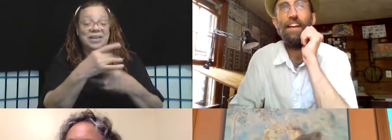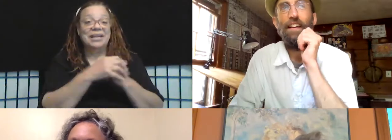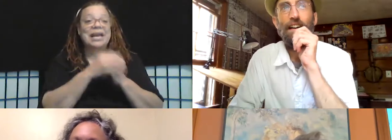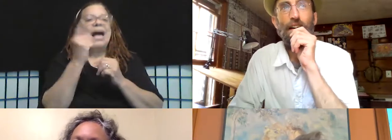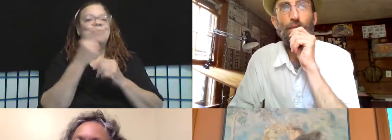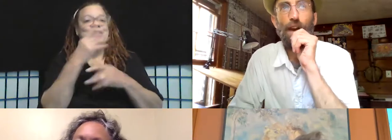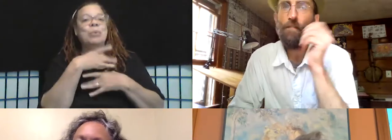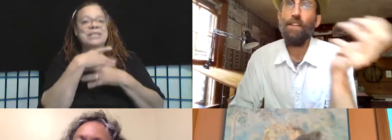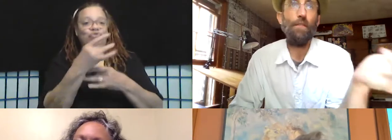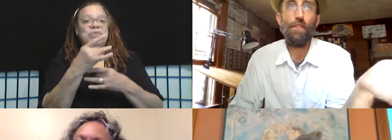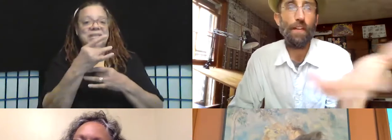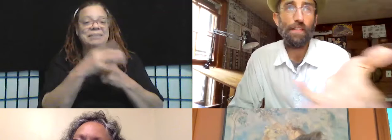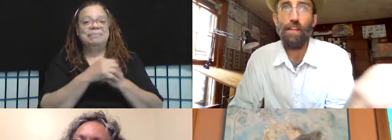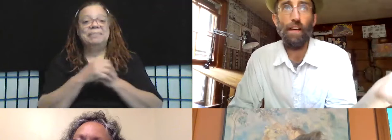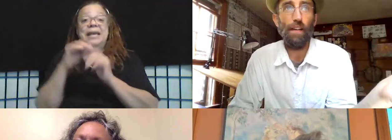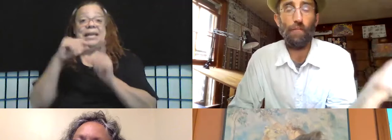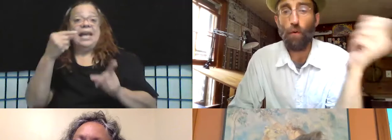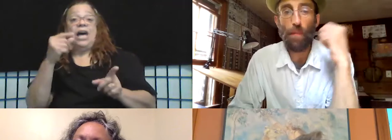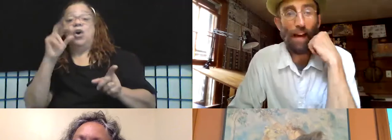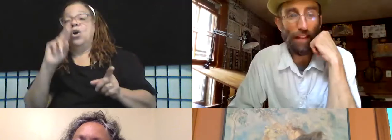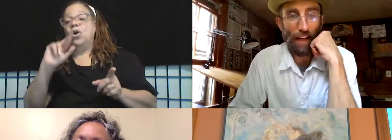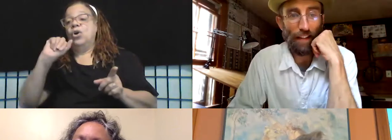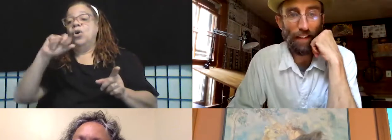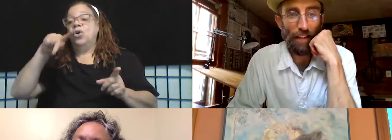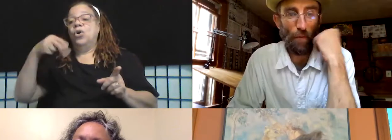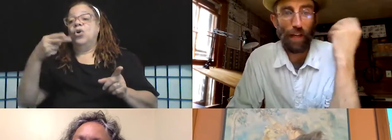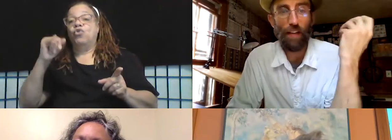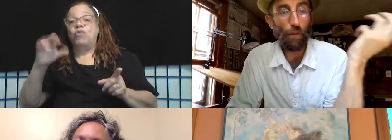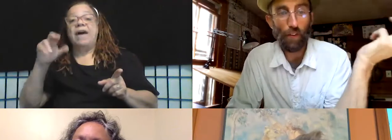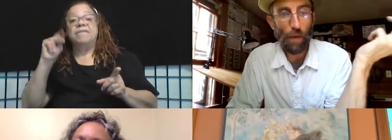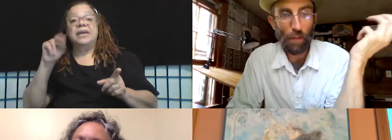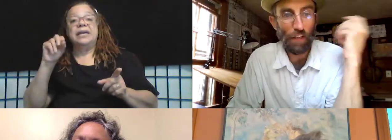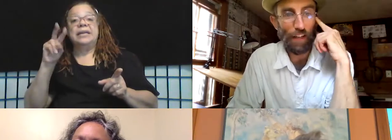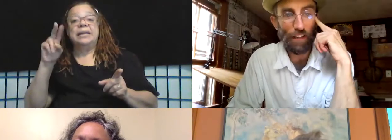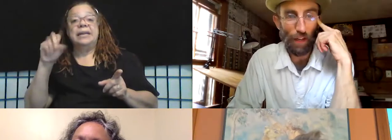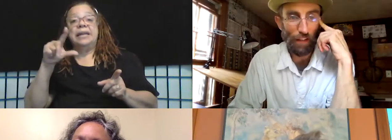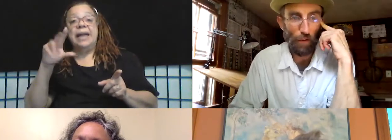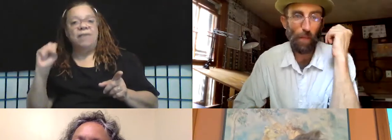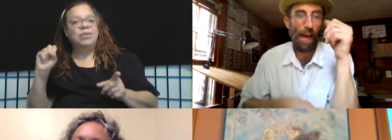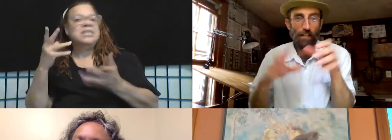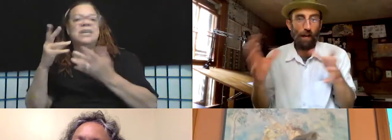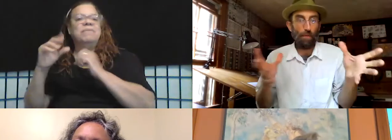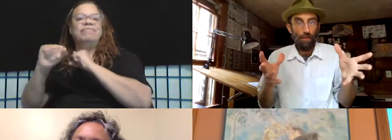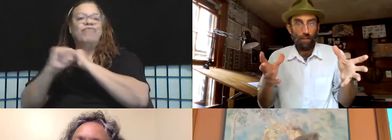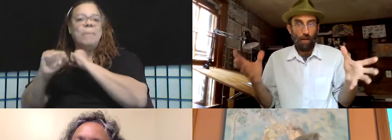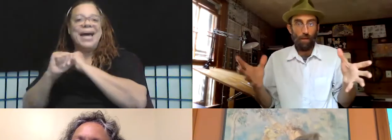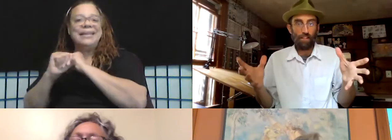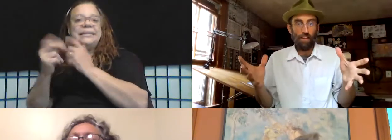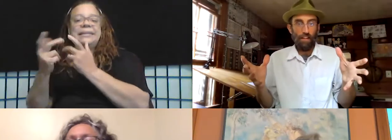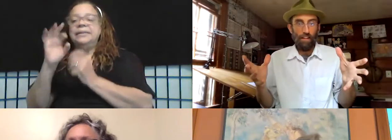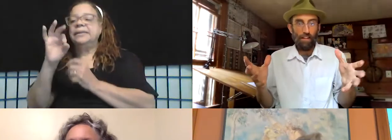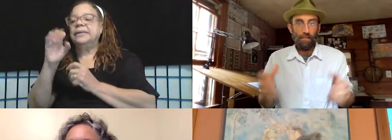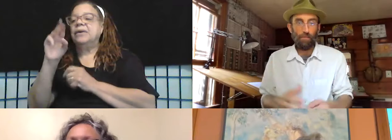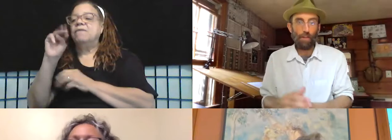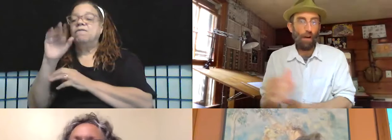interested in that. Graphic novels are just a format that, we can use in the publishing industry to package up